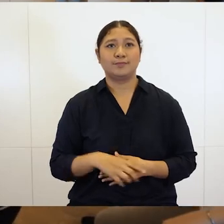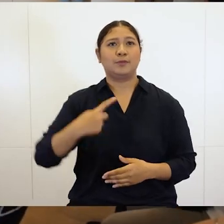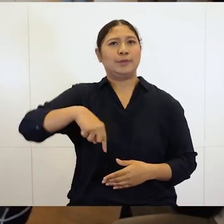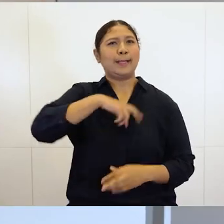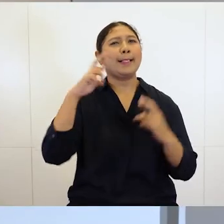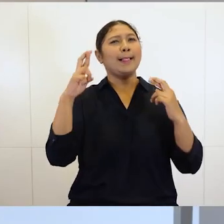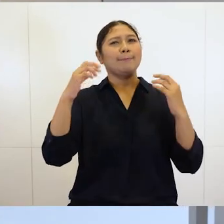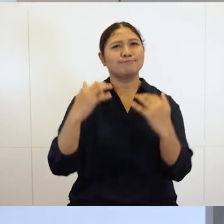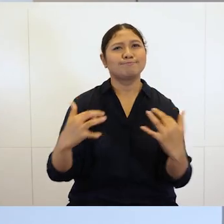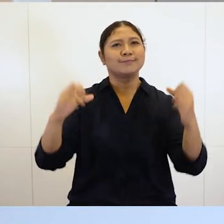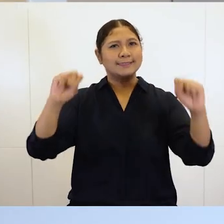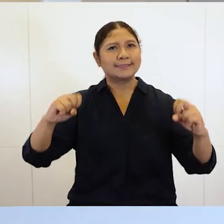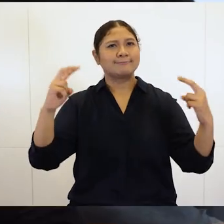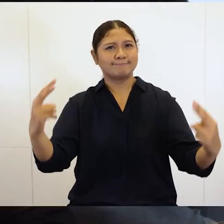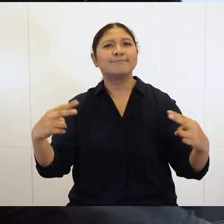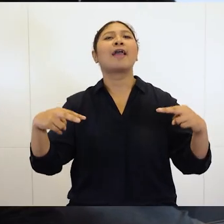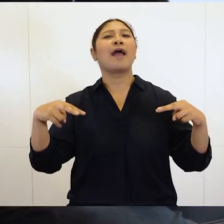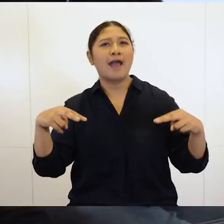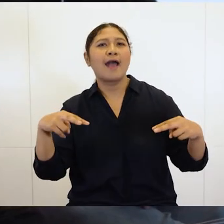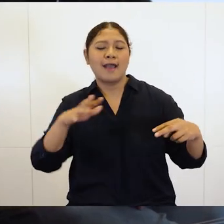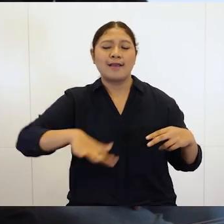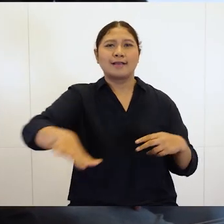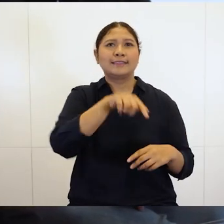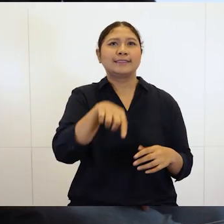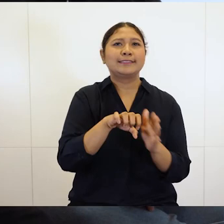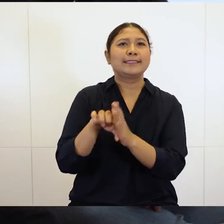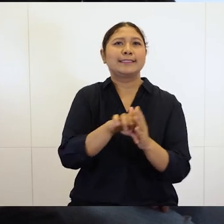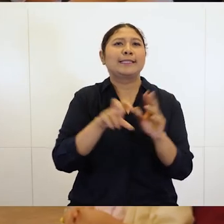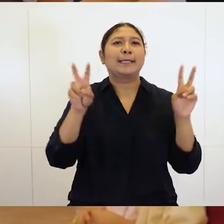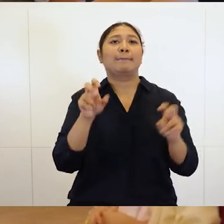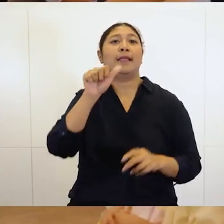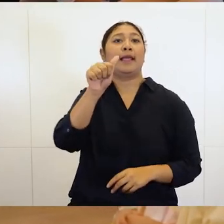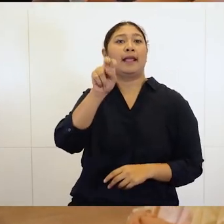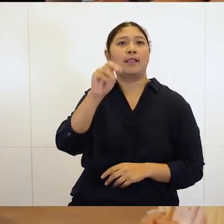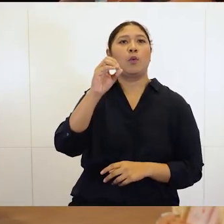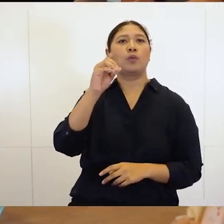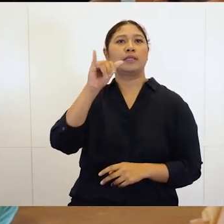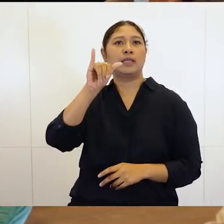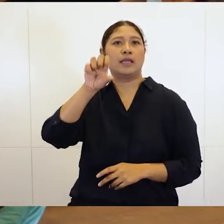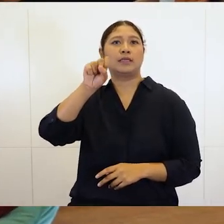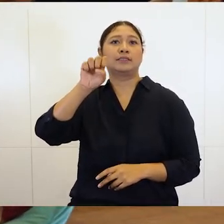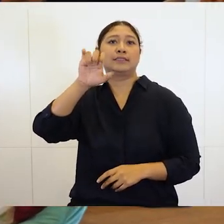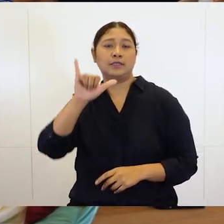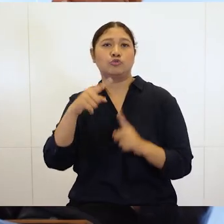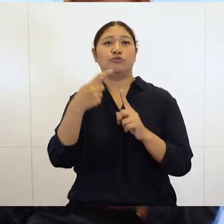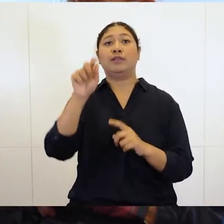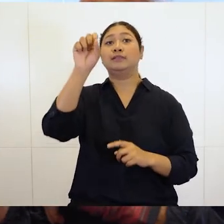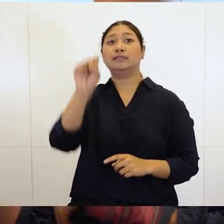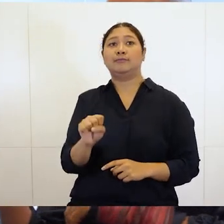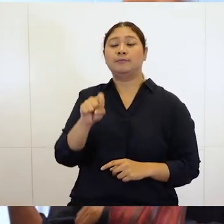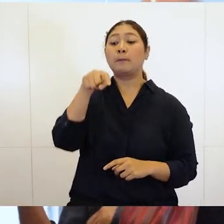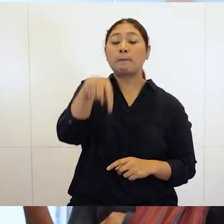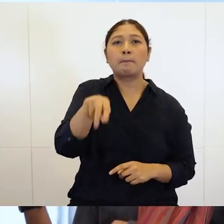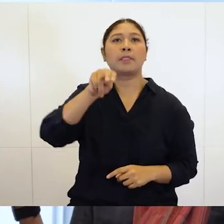So through An Odyssey to the South, of course, I think we hope that the audiences can see the growth and